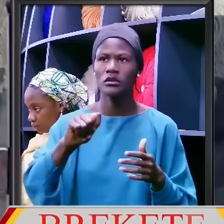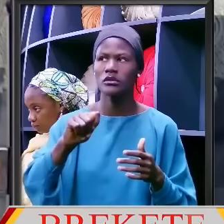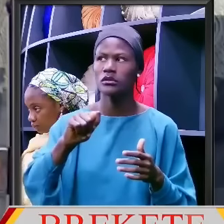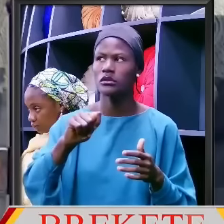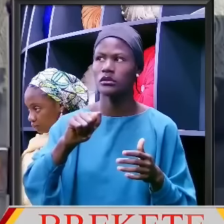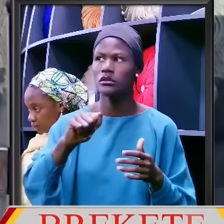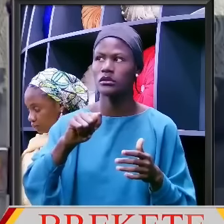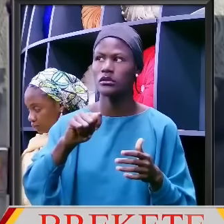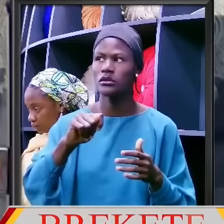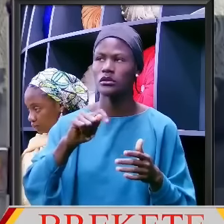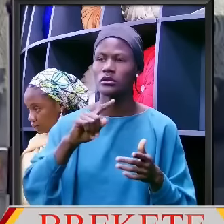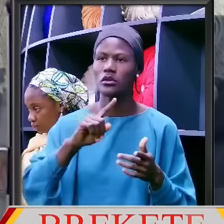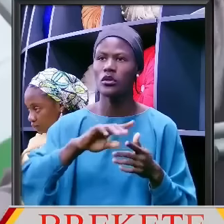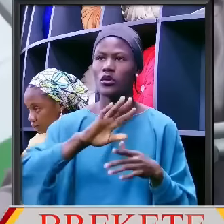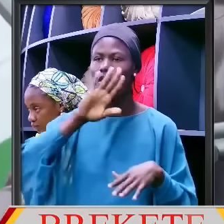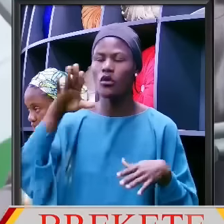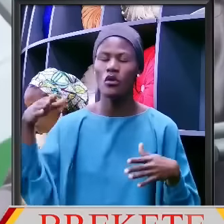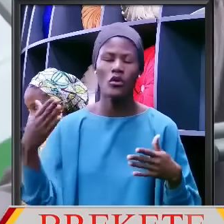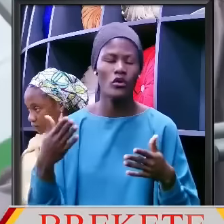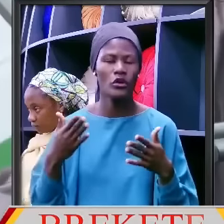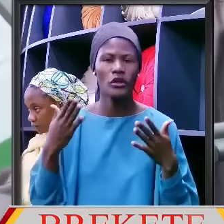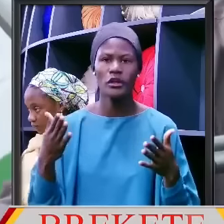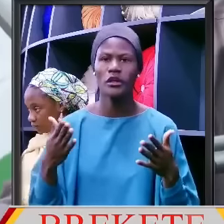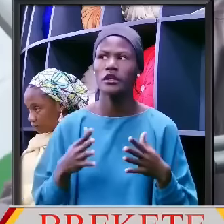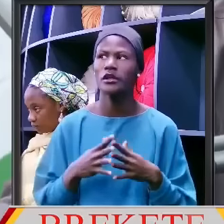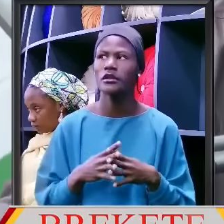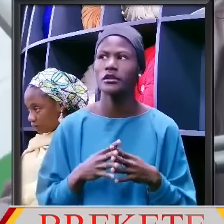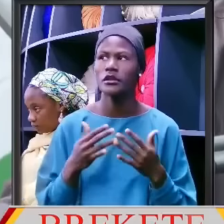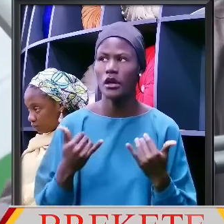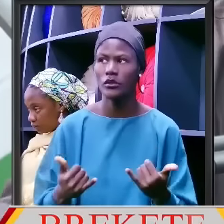$3,405.98. So all together now? Yes.